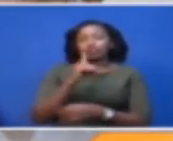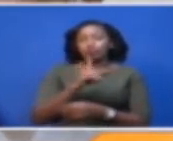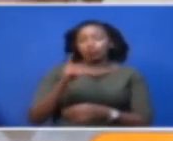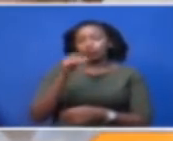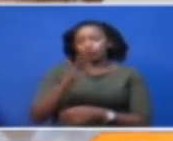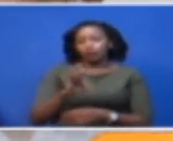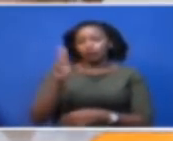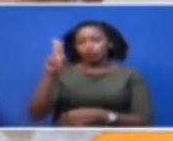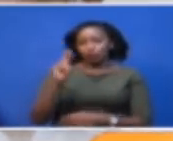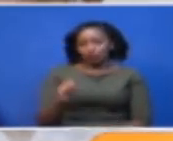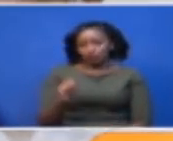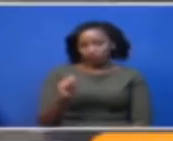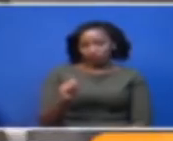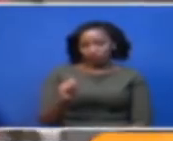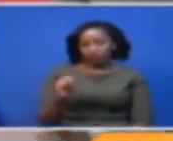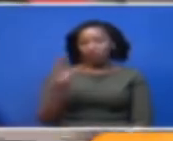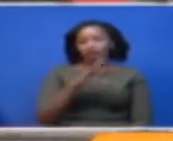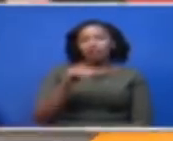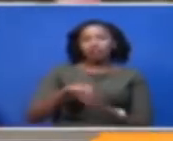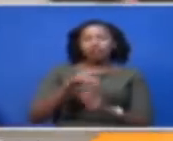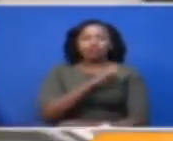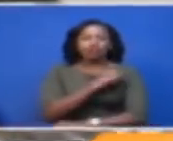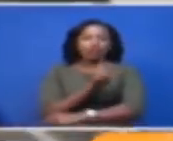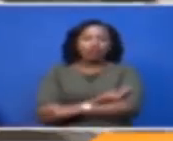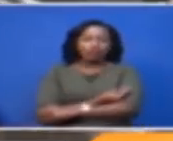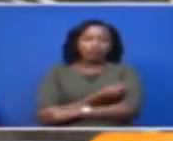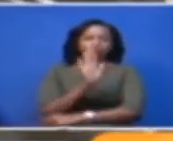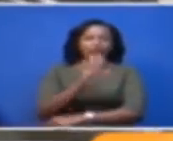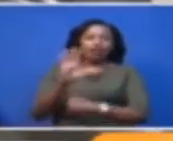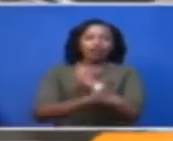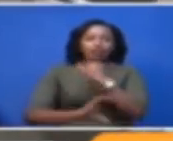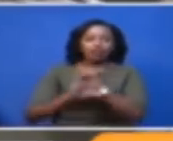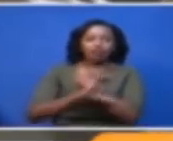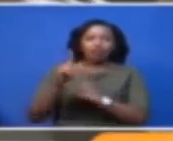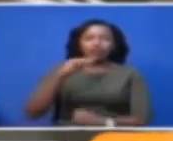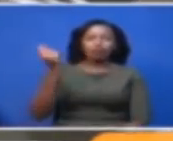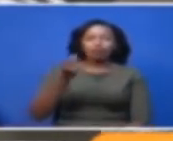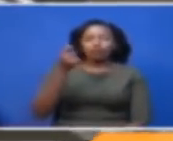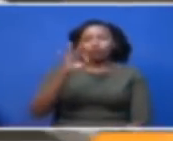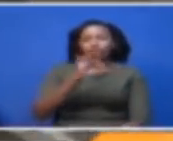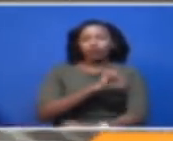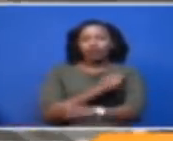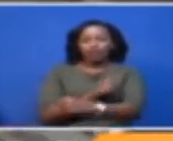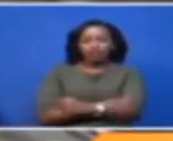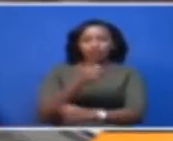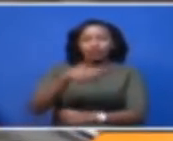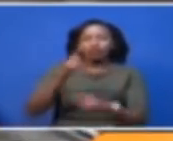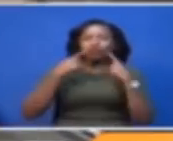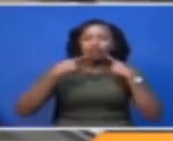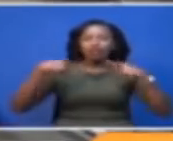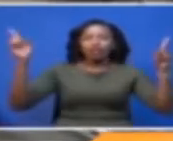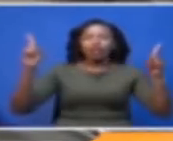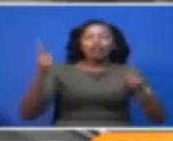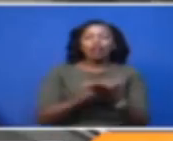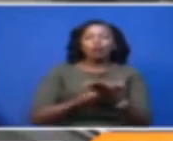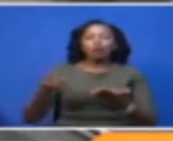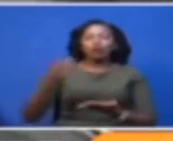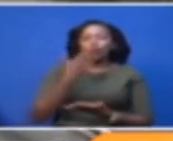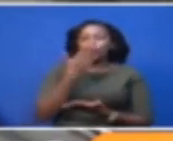Nations. In Ghana, Annan's native country, Ghanaian President Nana Akufo-Addo declared a week of mourning in